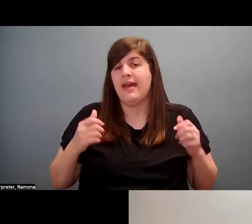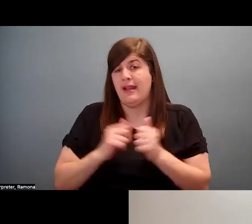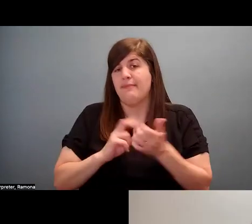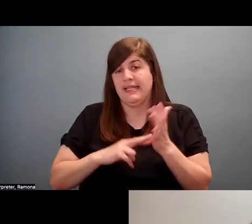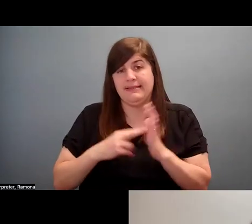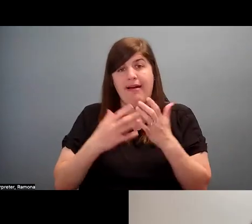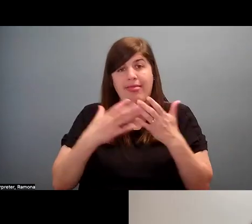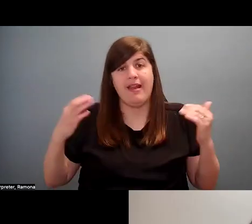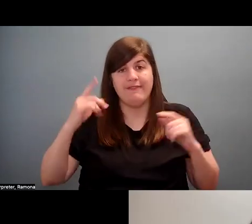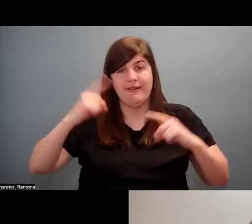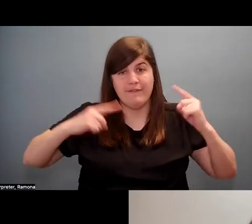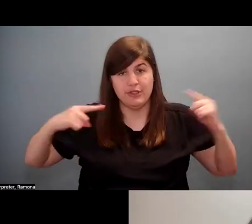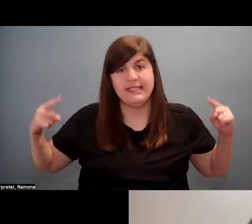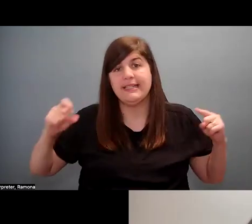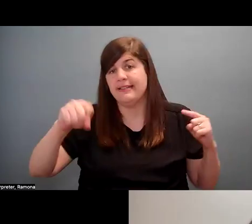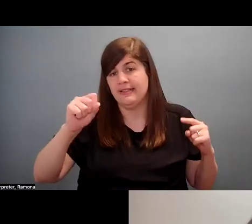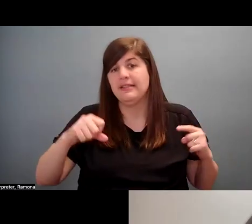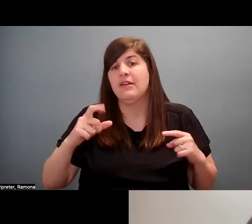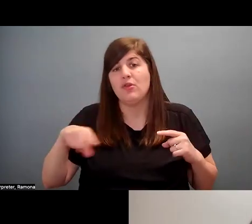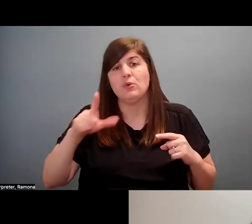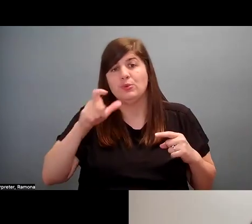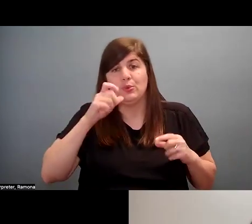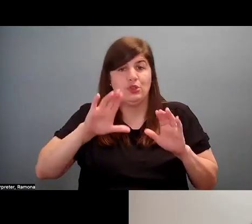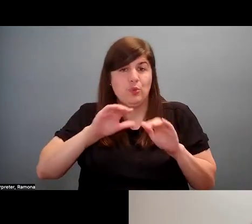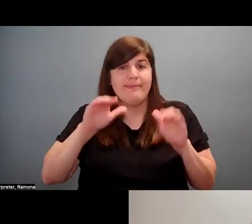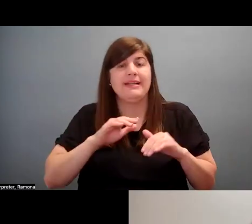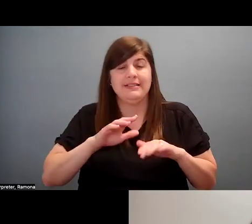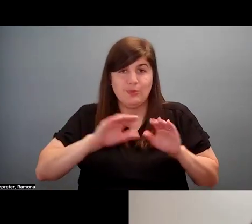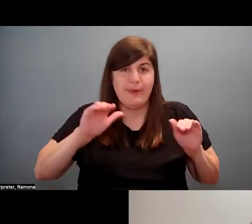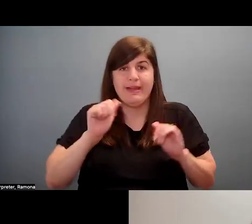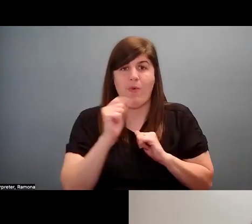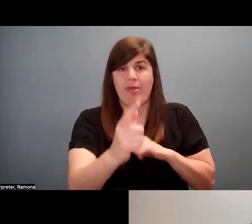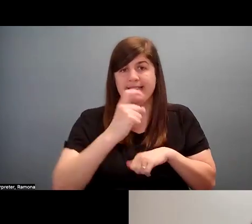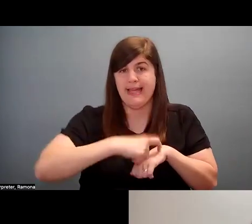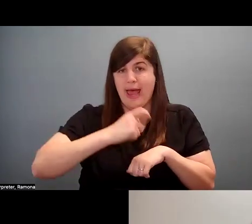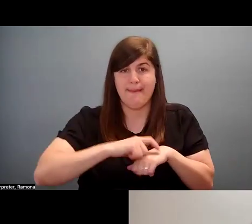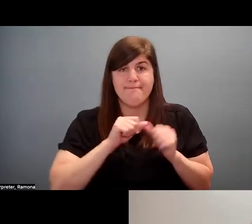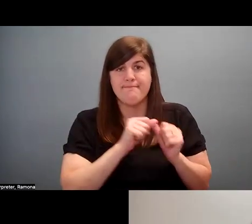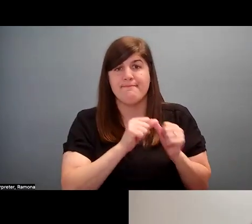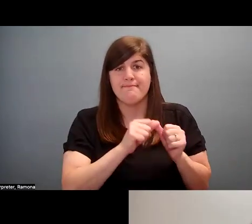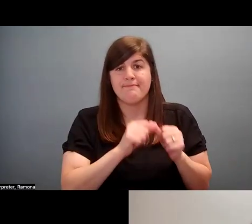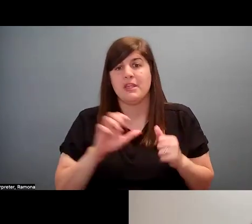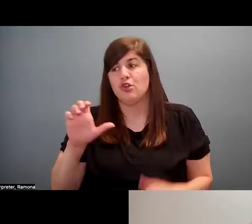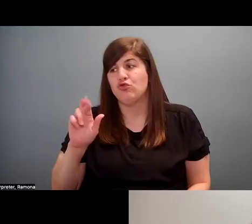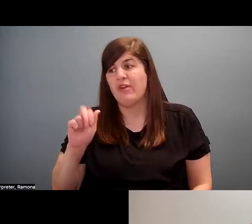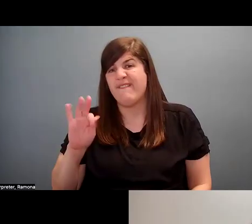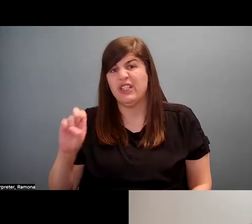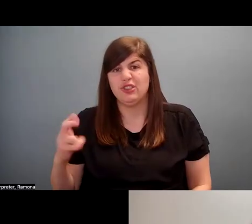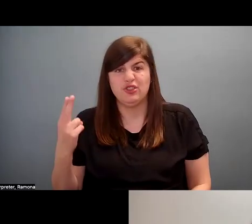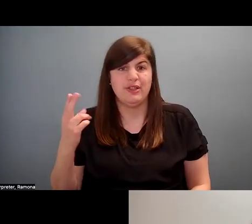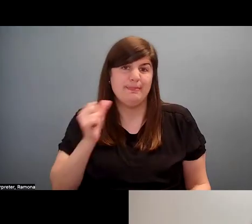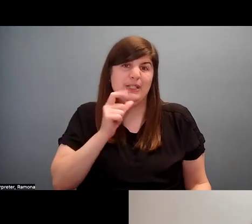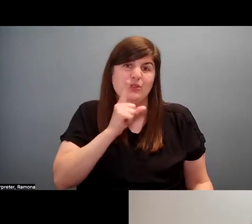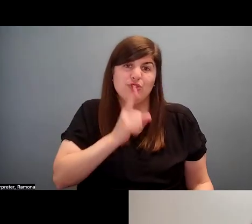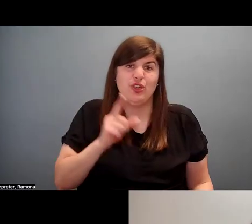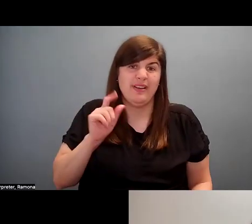lot of diversity. And so, yeah, the guys that are up and swimming are up and swimming all the time. And I don't know where crayfish fall on that. If I think they're probably